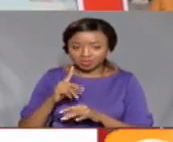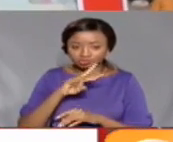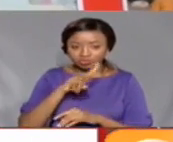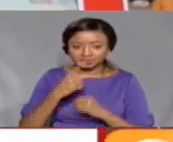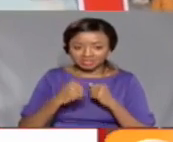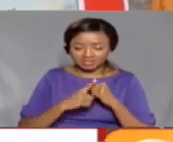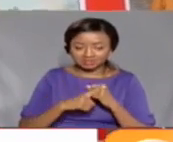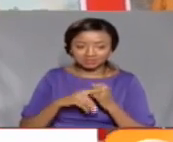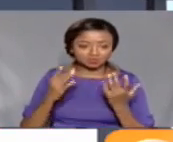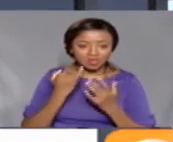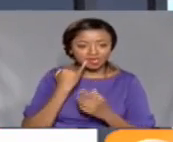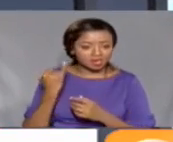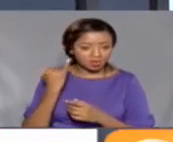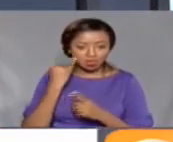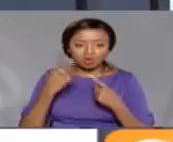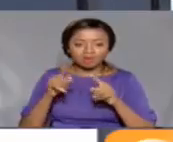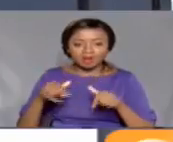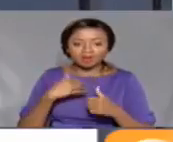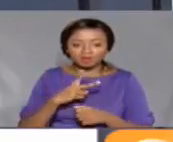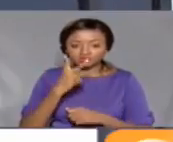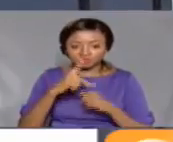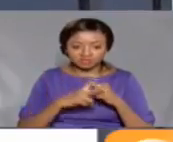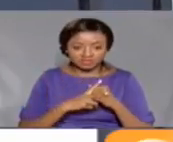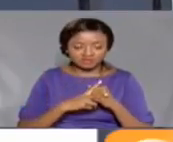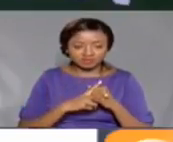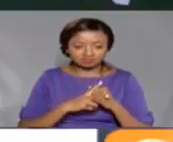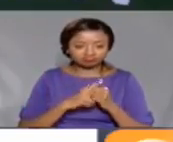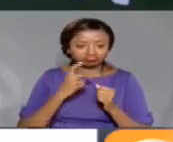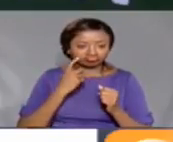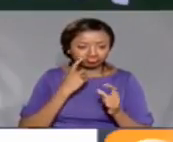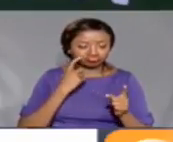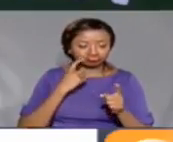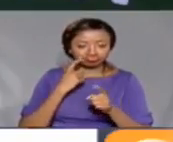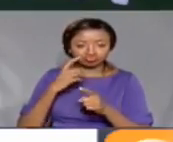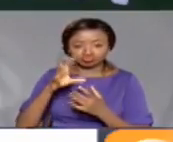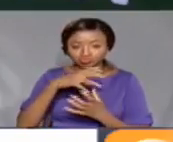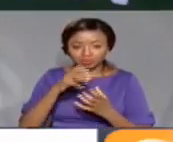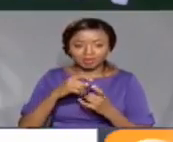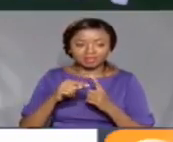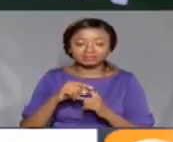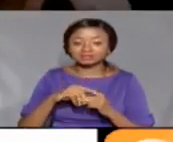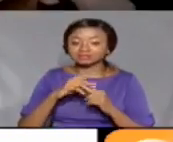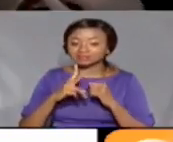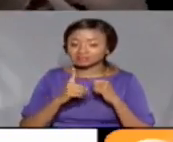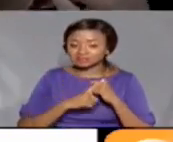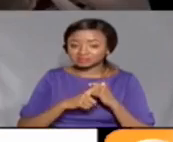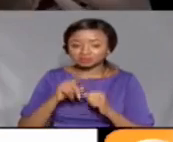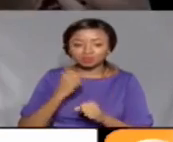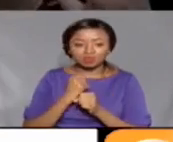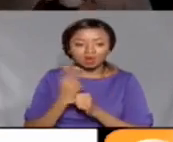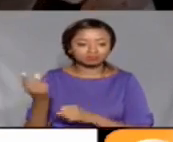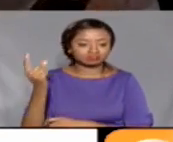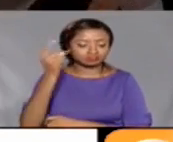2006, so far has a total of 27 stores in the country, 6 of which are 24-hour branches.